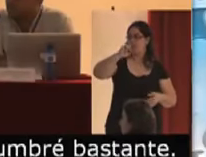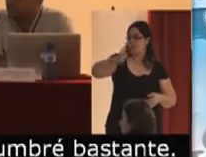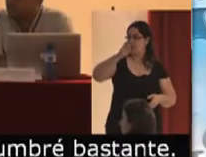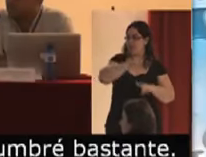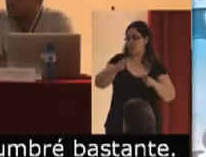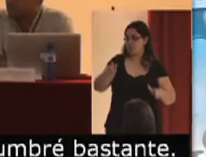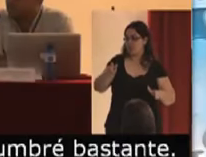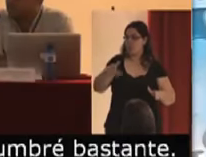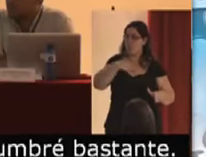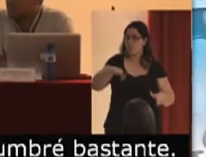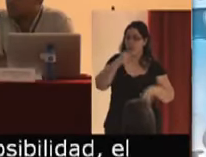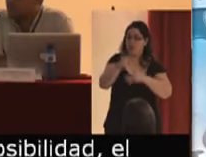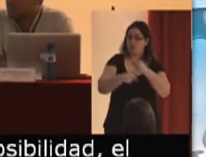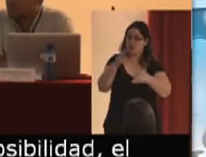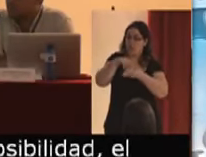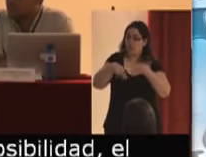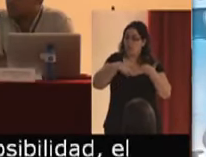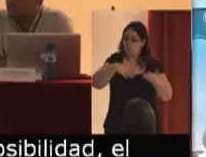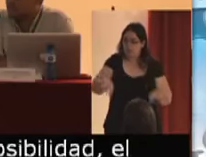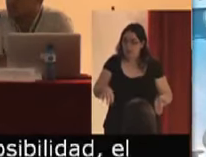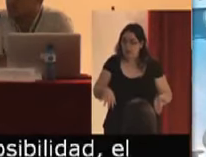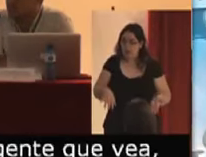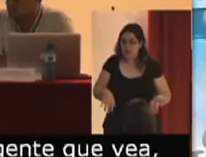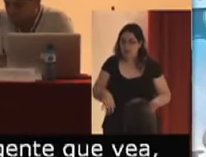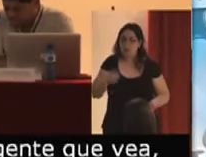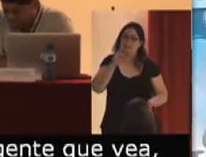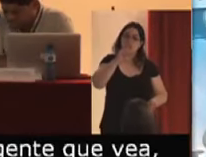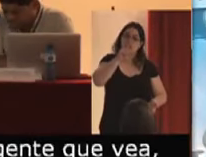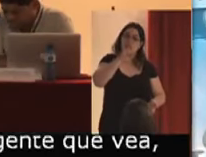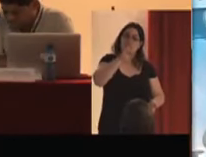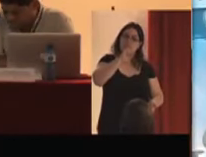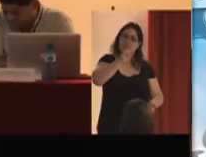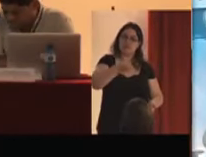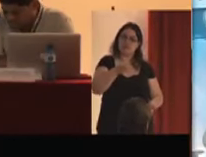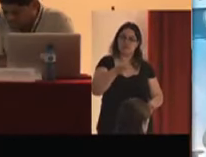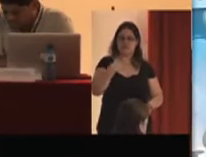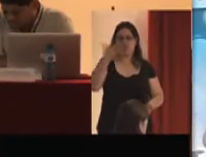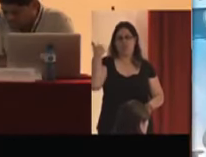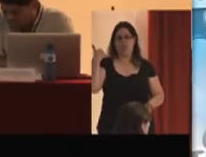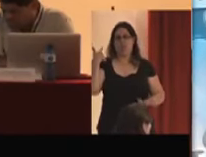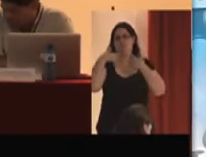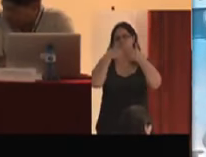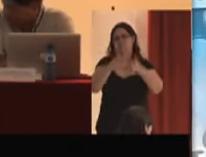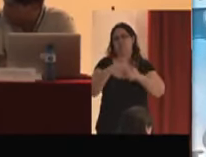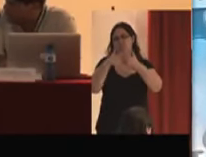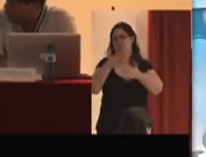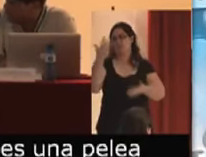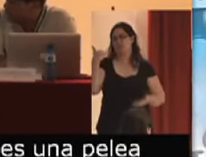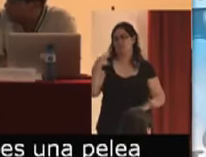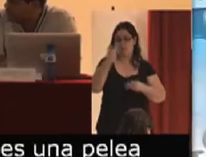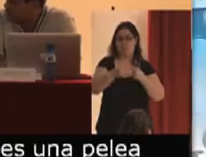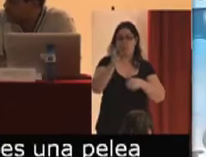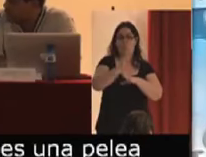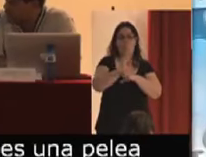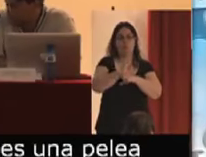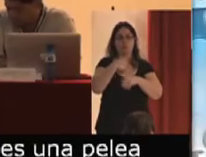editing LaTeX so that people who don't attend can see that, can have access to that? Well,